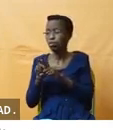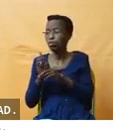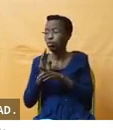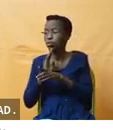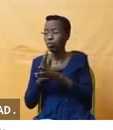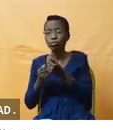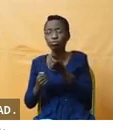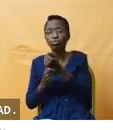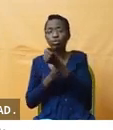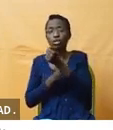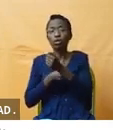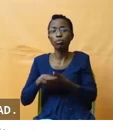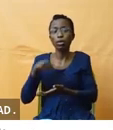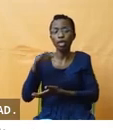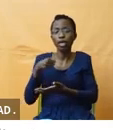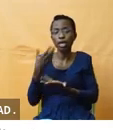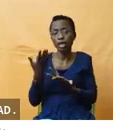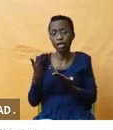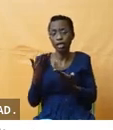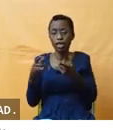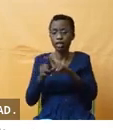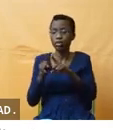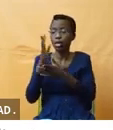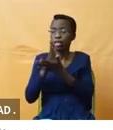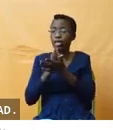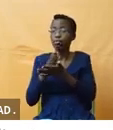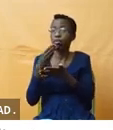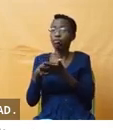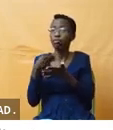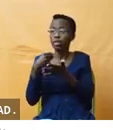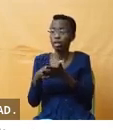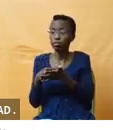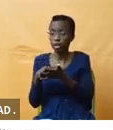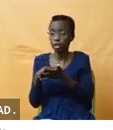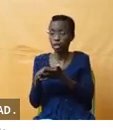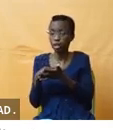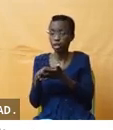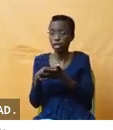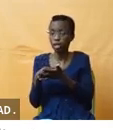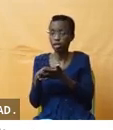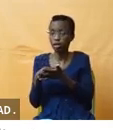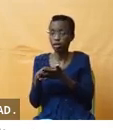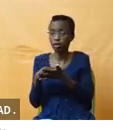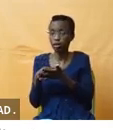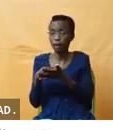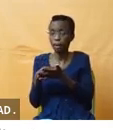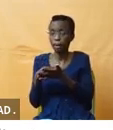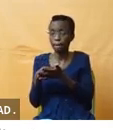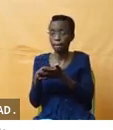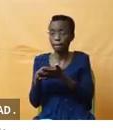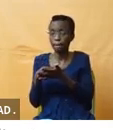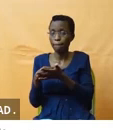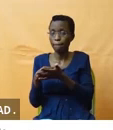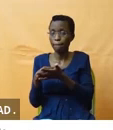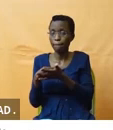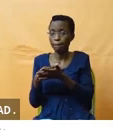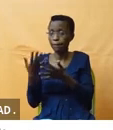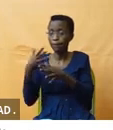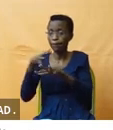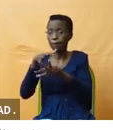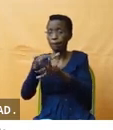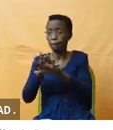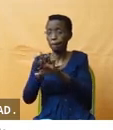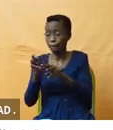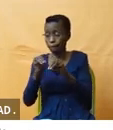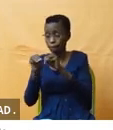country. And also some of the funds were appropriated outside the integrated financial management system. So the integrated financial management system